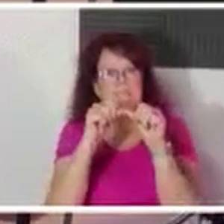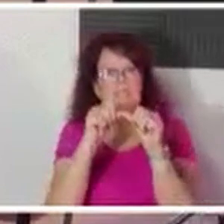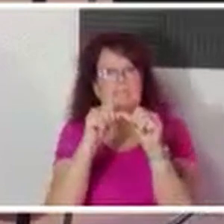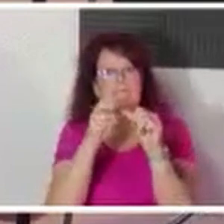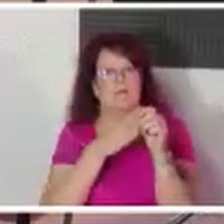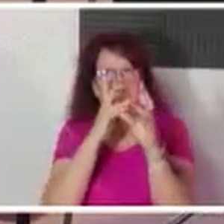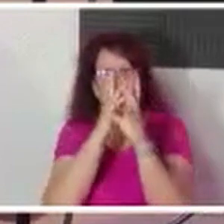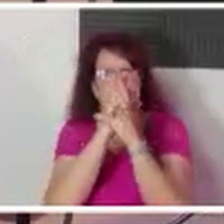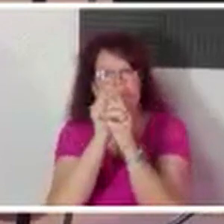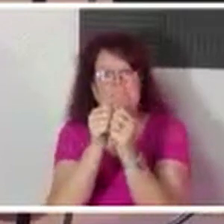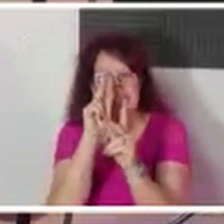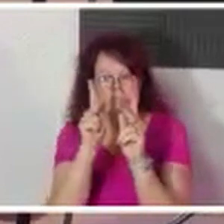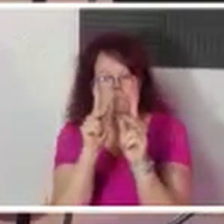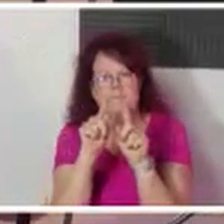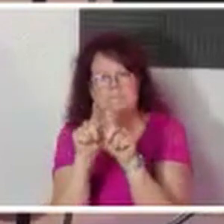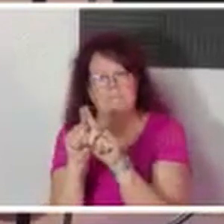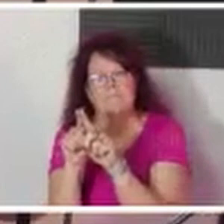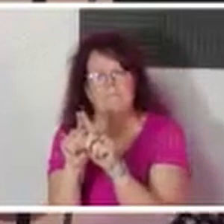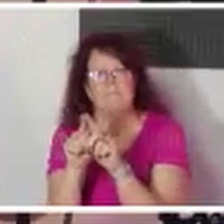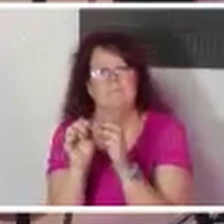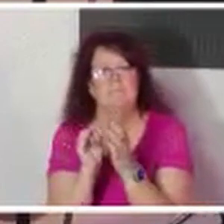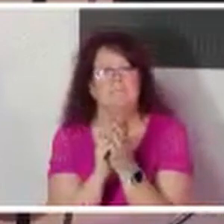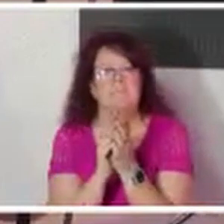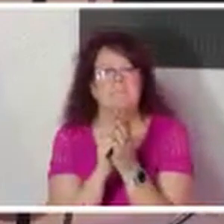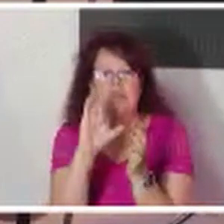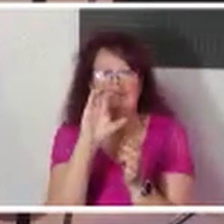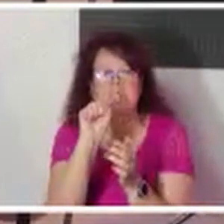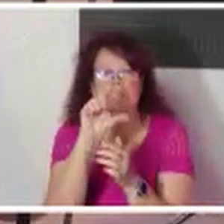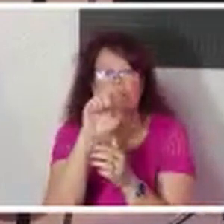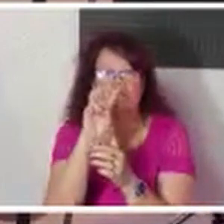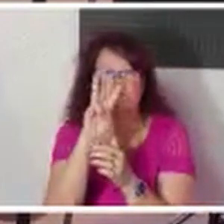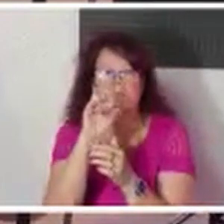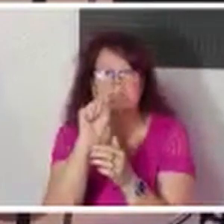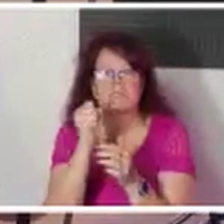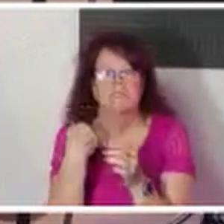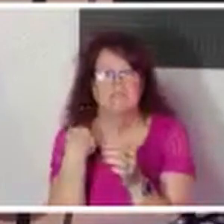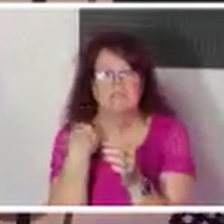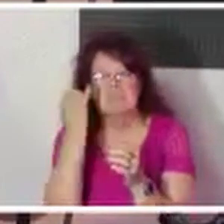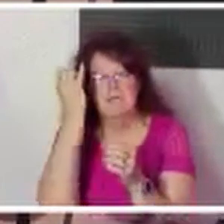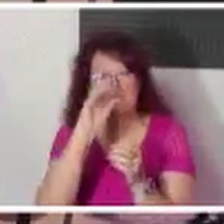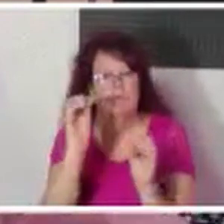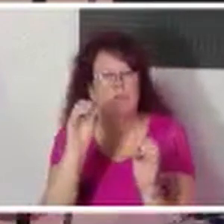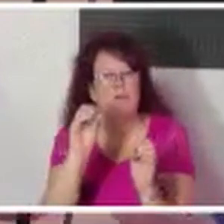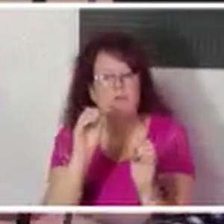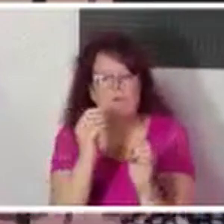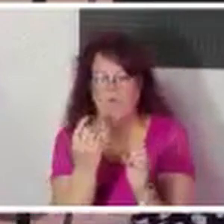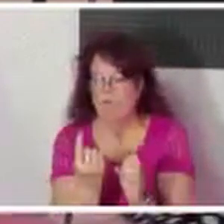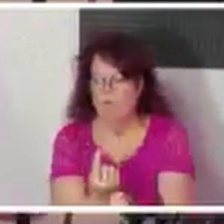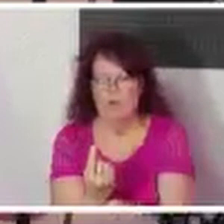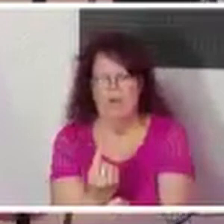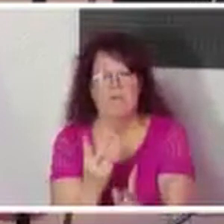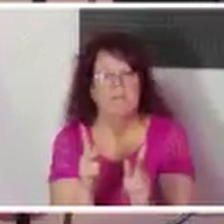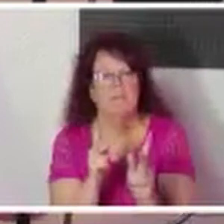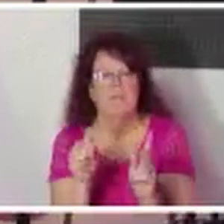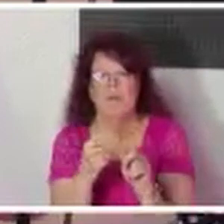people, obviously, but also from that, C.S. Lewis has this idea that there are no ordinary people, and it's not his idea, but he wrote it.